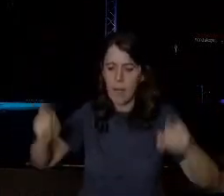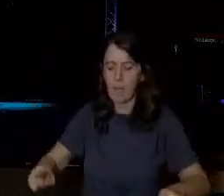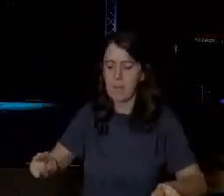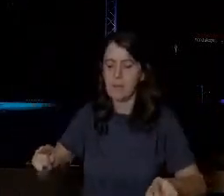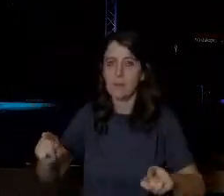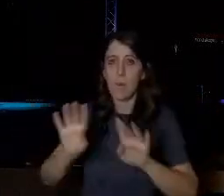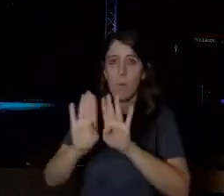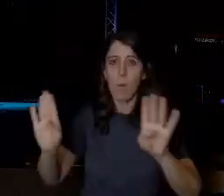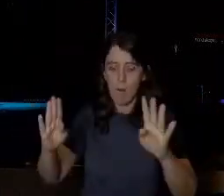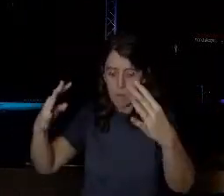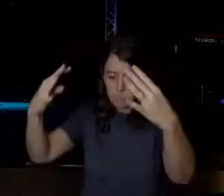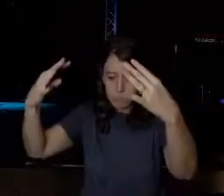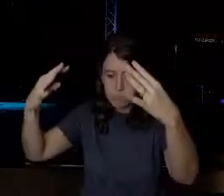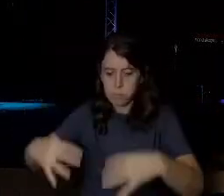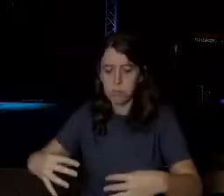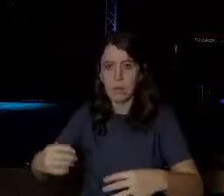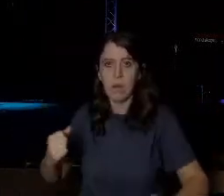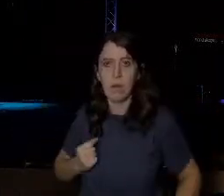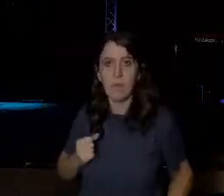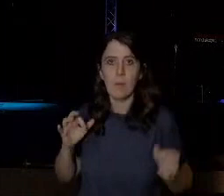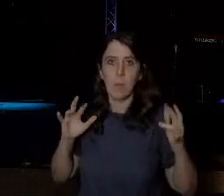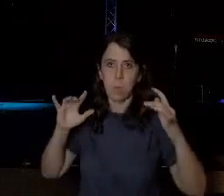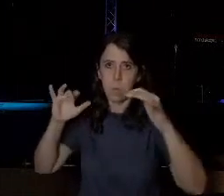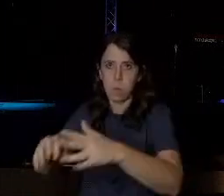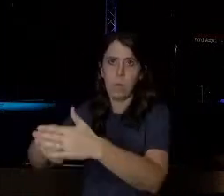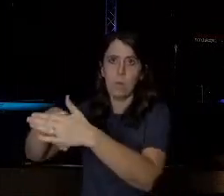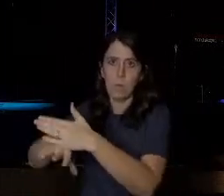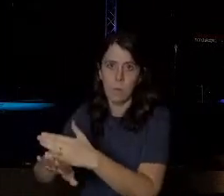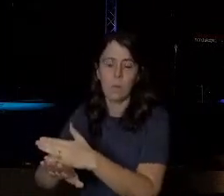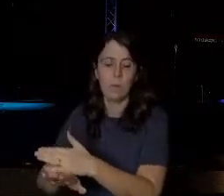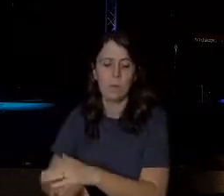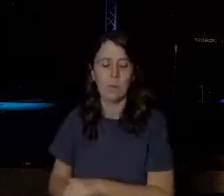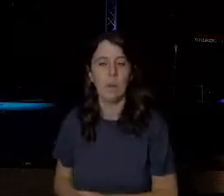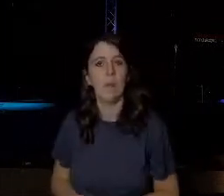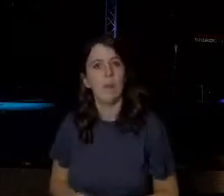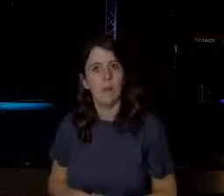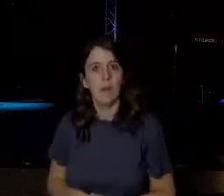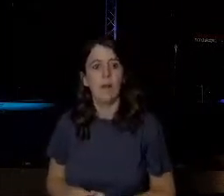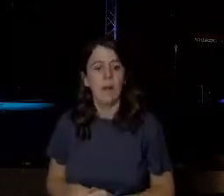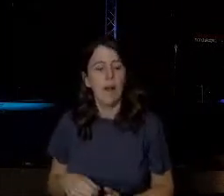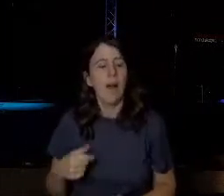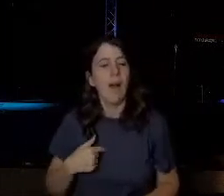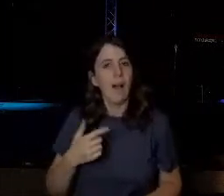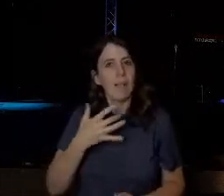I love this because I love to imagine Joshua's conversation with his generals.